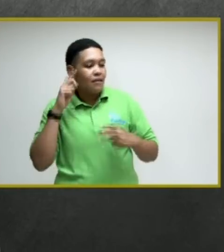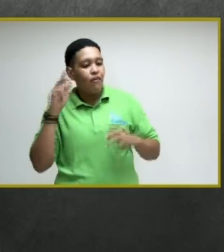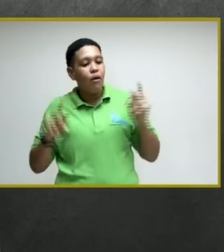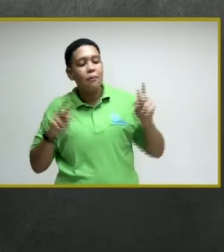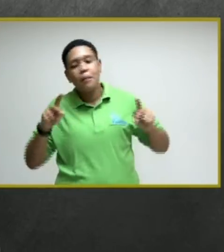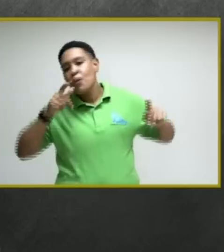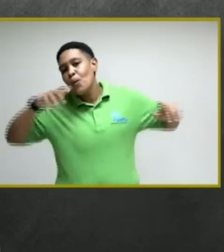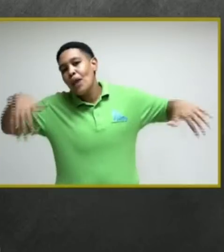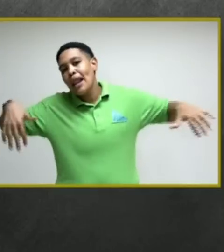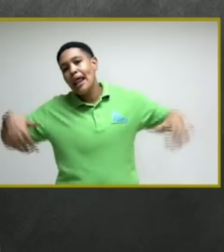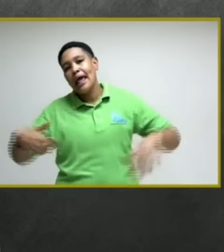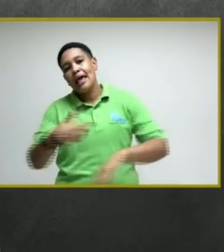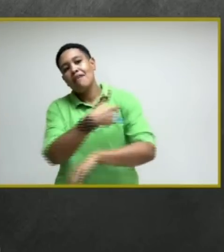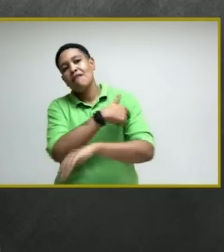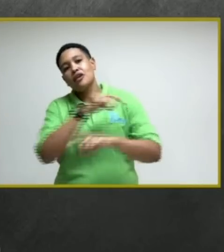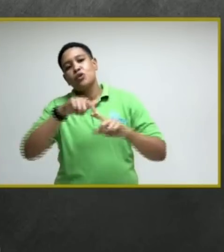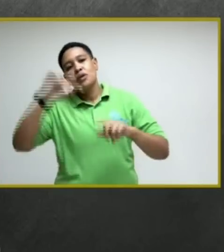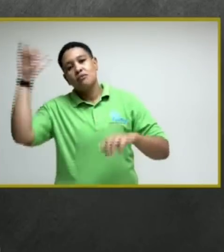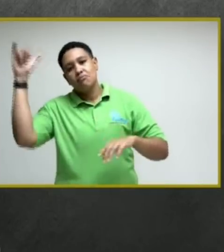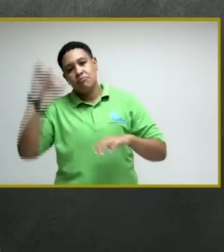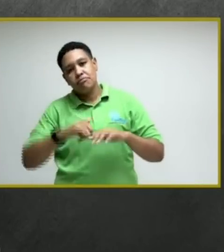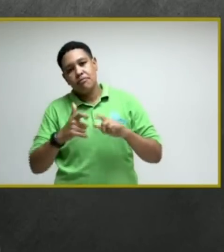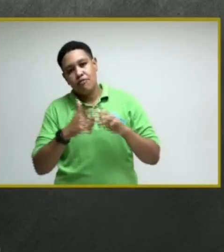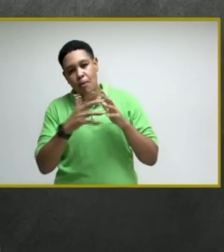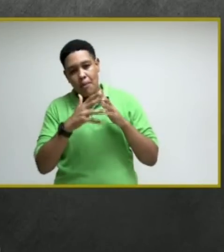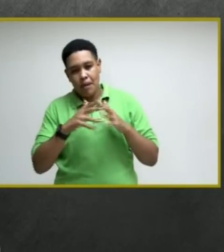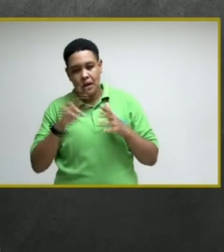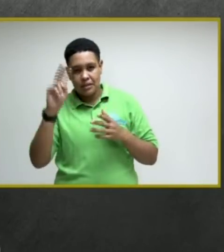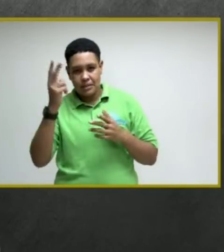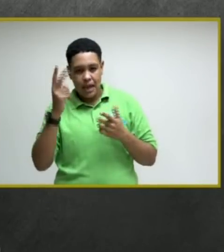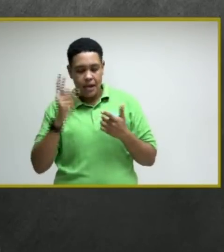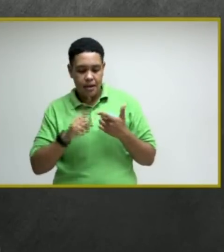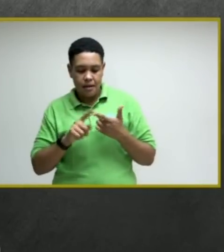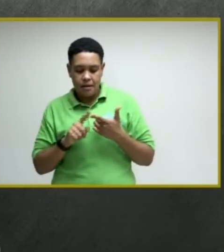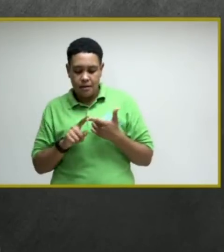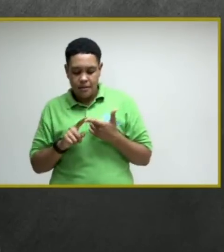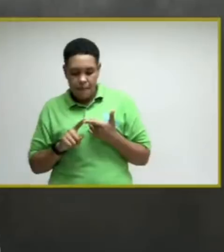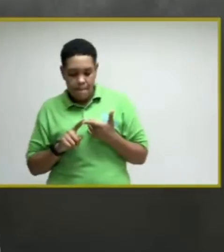unvaccinated persons when they come from abroad? That's part one. Part two,